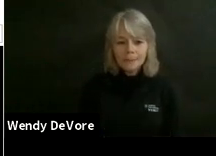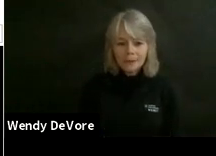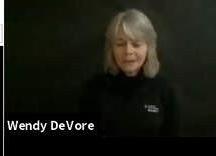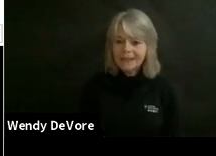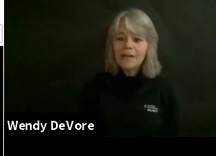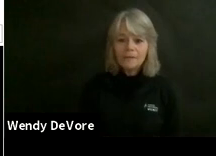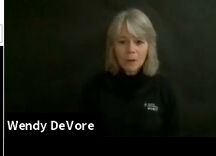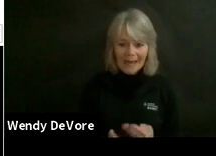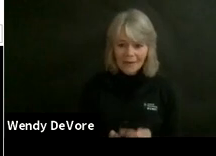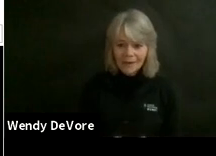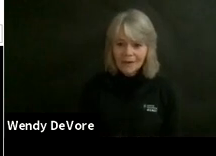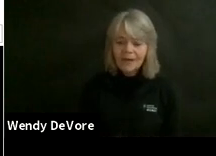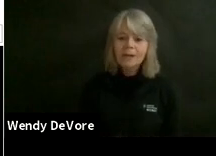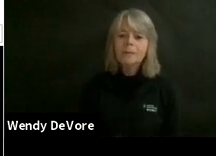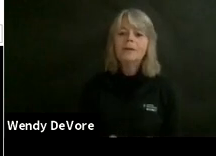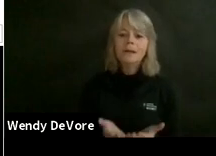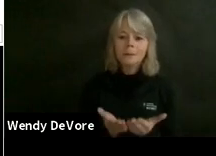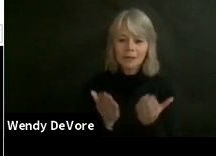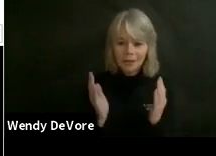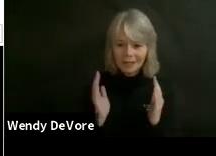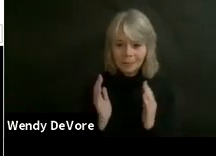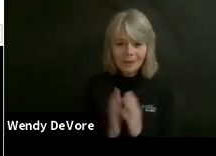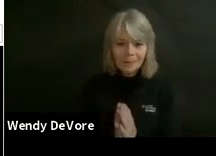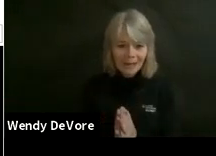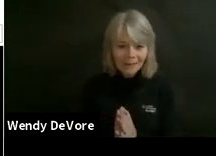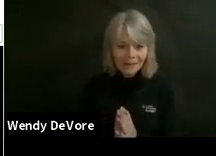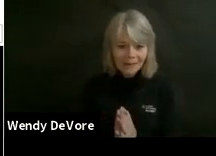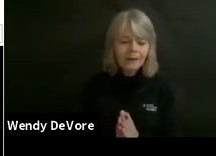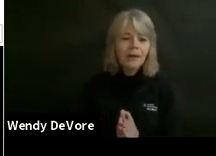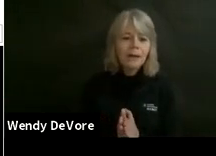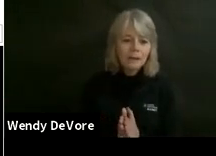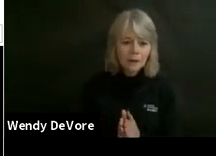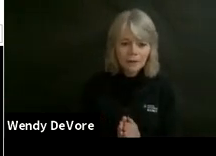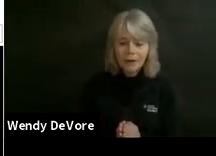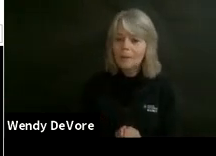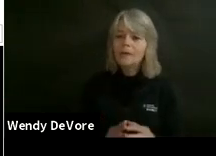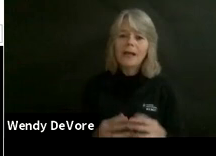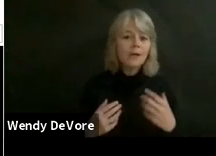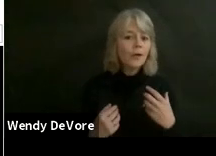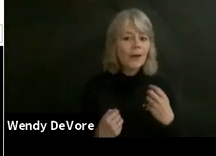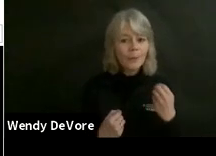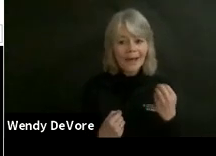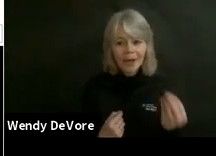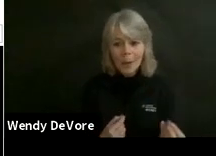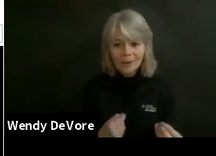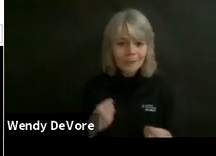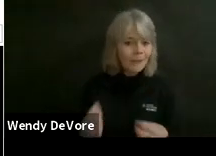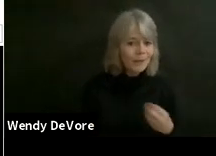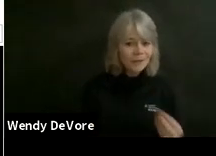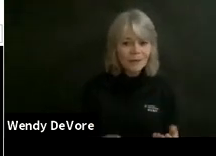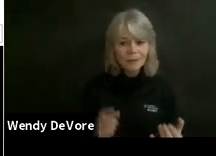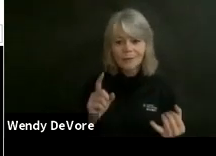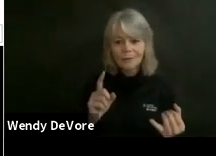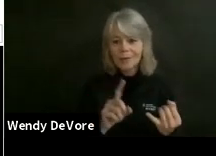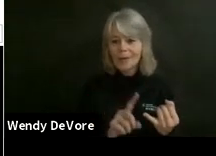meeting in person, if you have it available, a transparent mask, is also helpful. I know that when I go out to